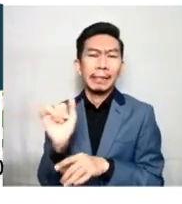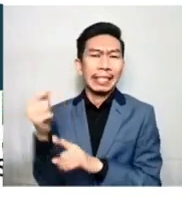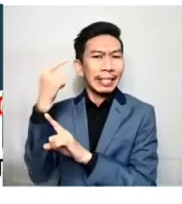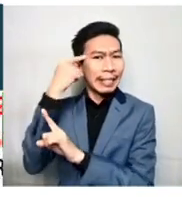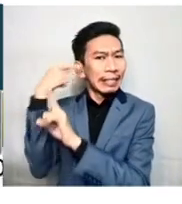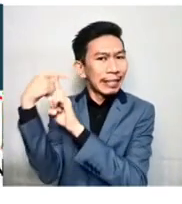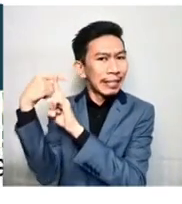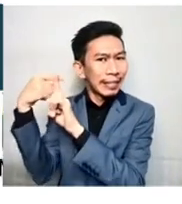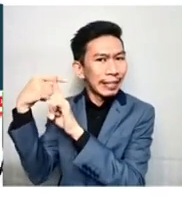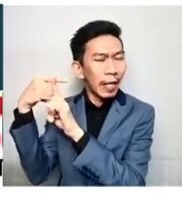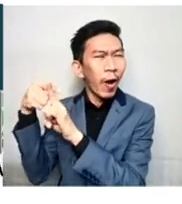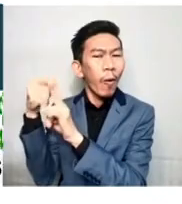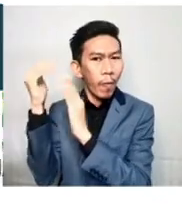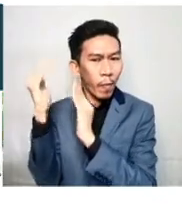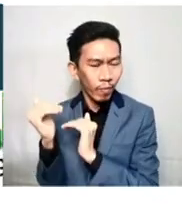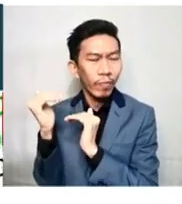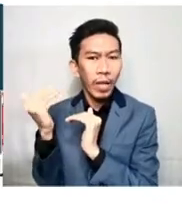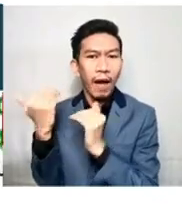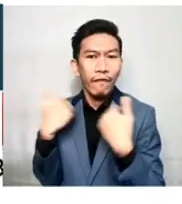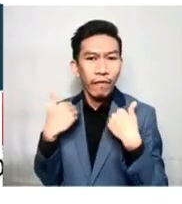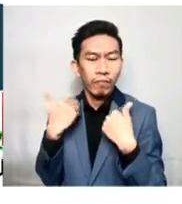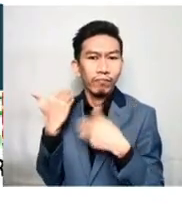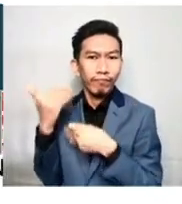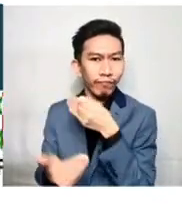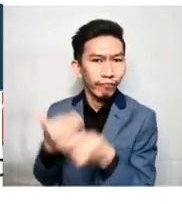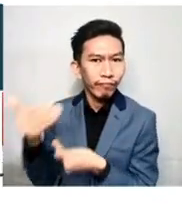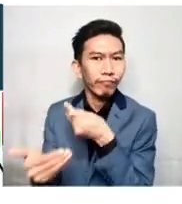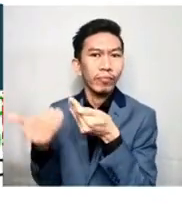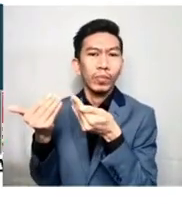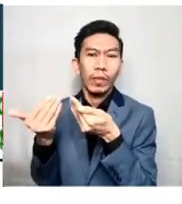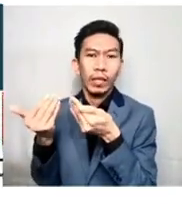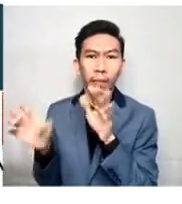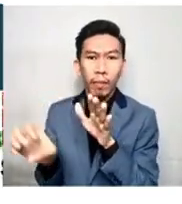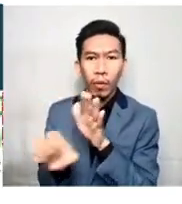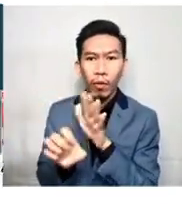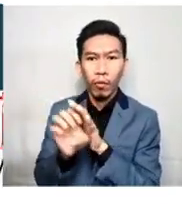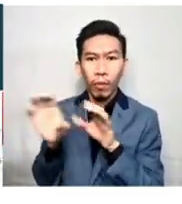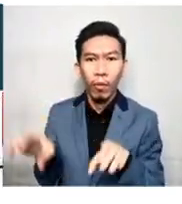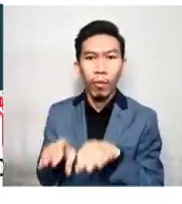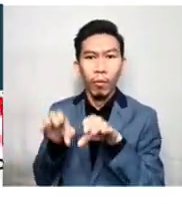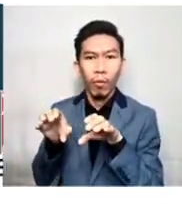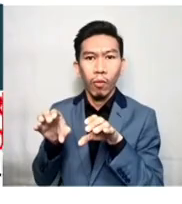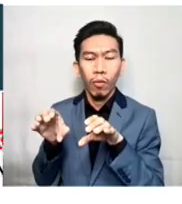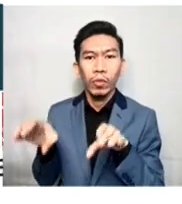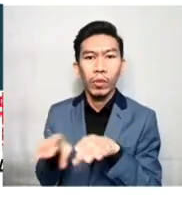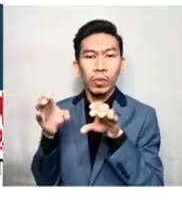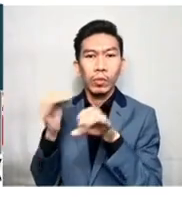there are many mechanisms that are hopefully will work, you know, like the international mechanisms